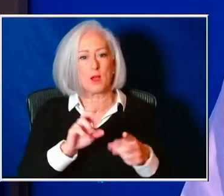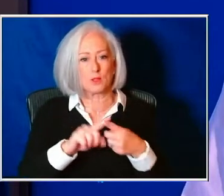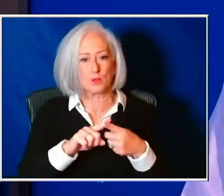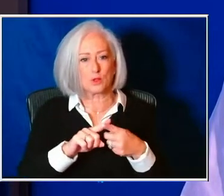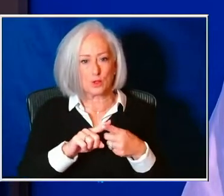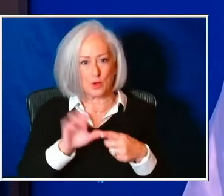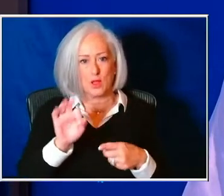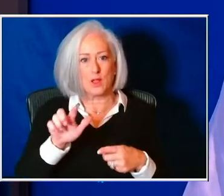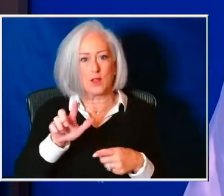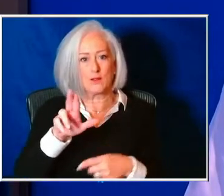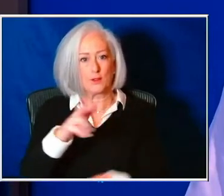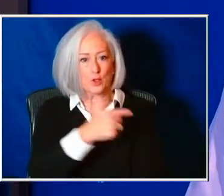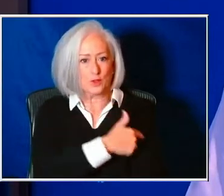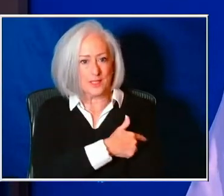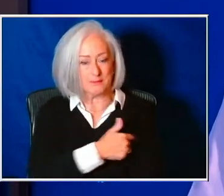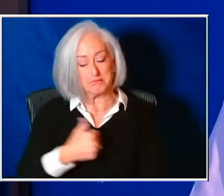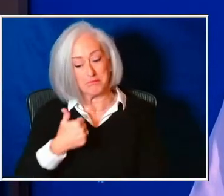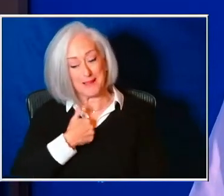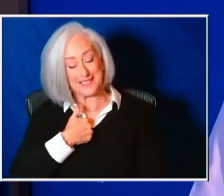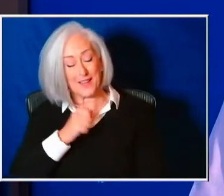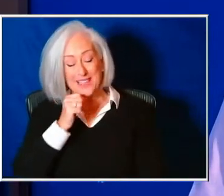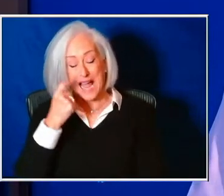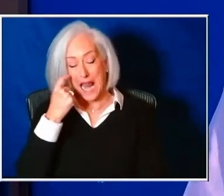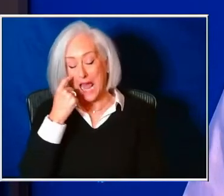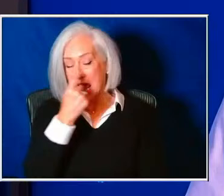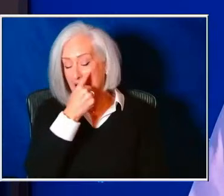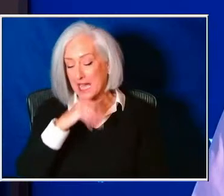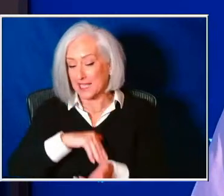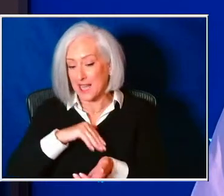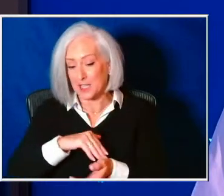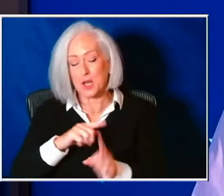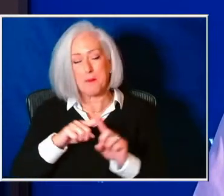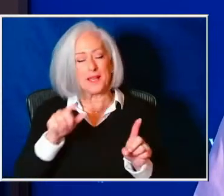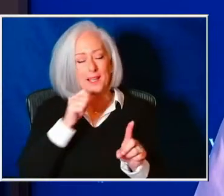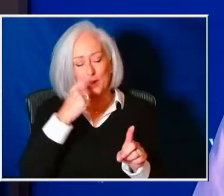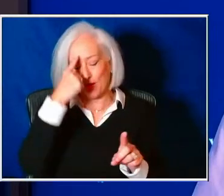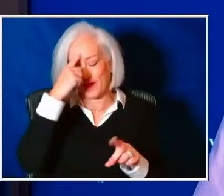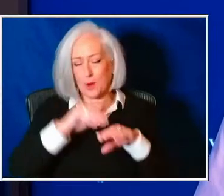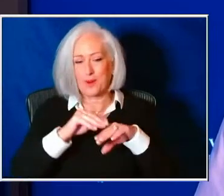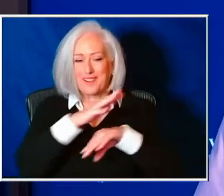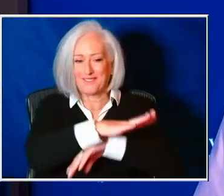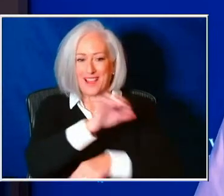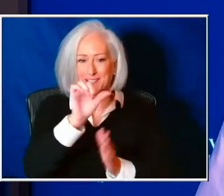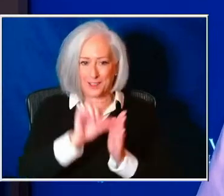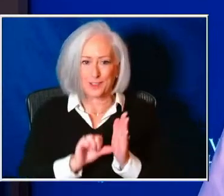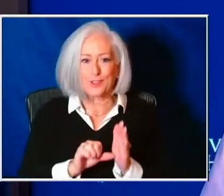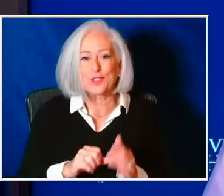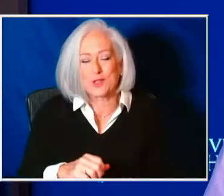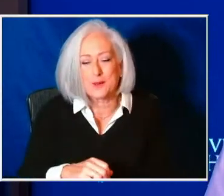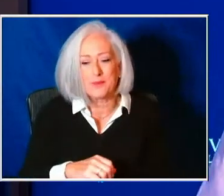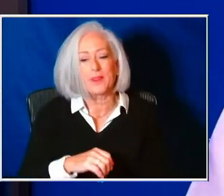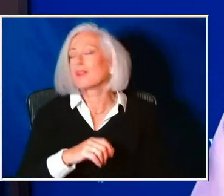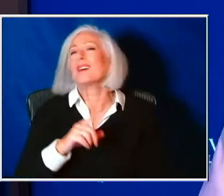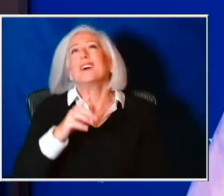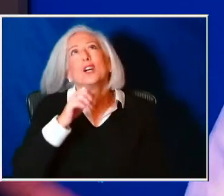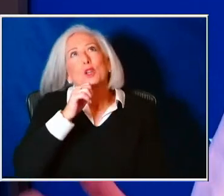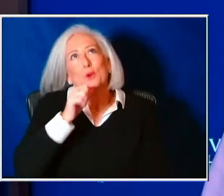but I don't believe it would affect the surgery necessarily either. So, but you can, obviously you're not going to get it while you're in surgery,